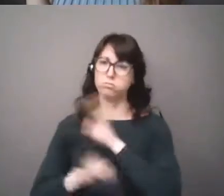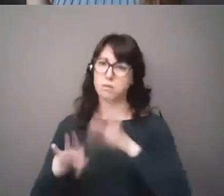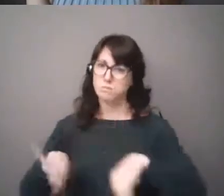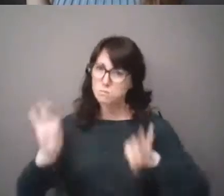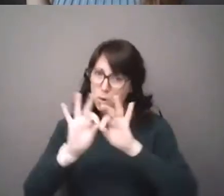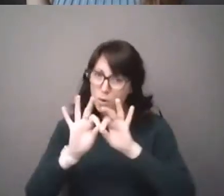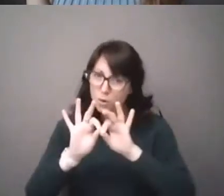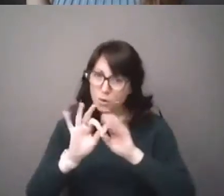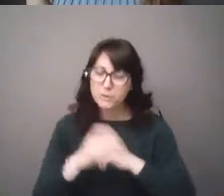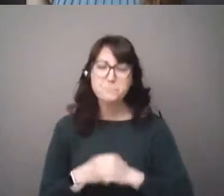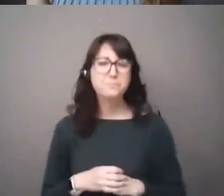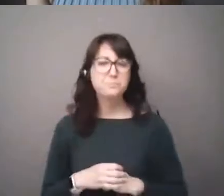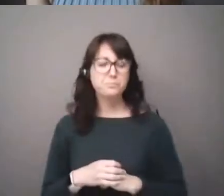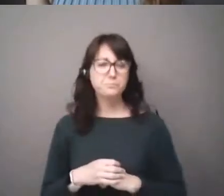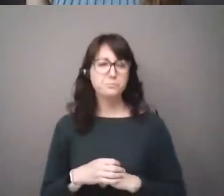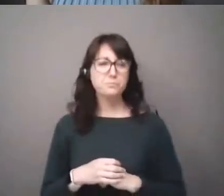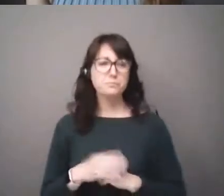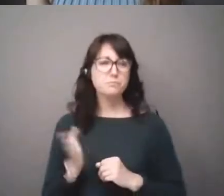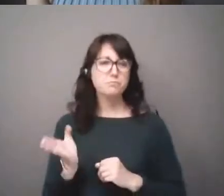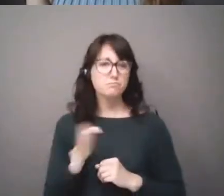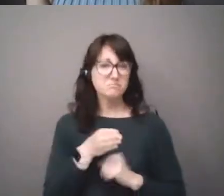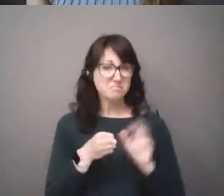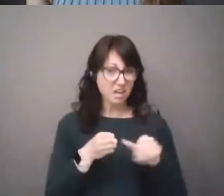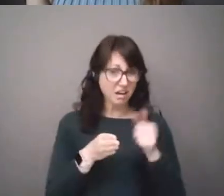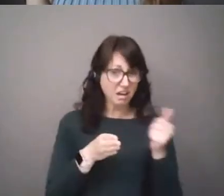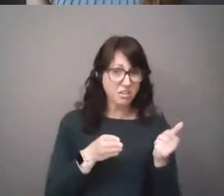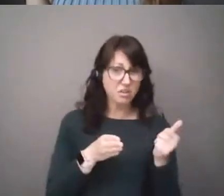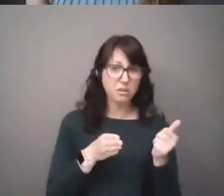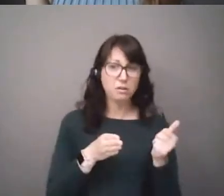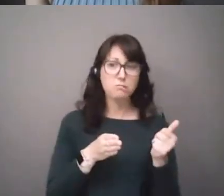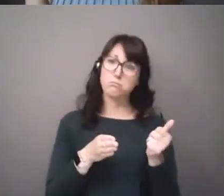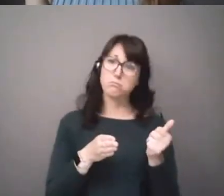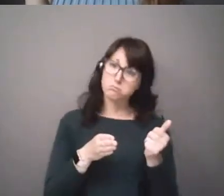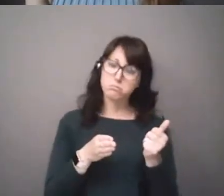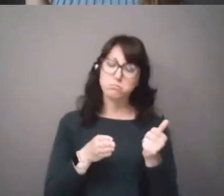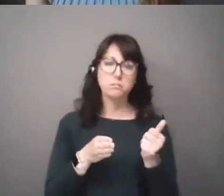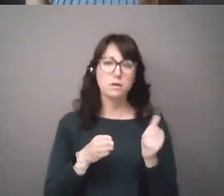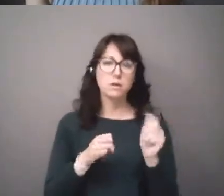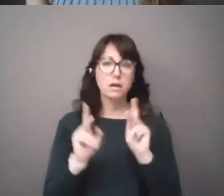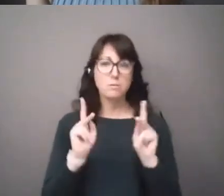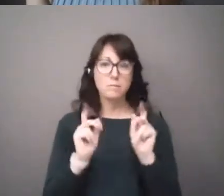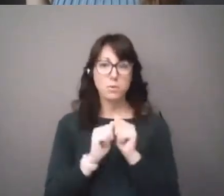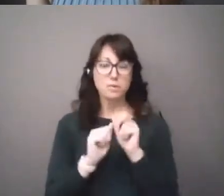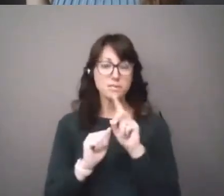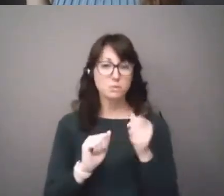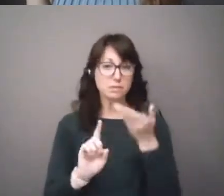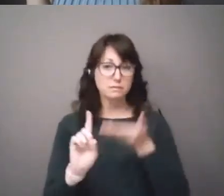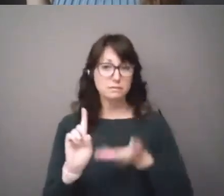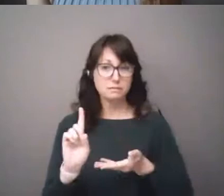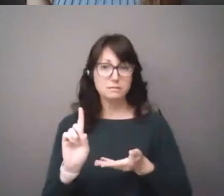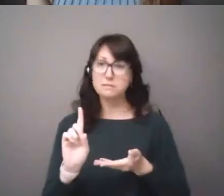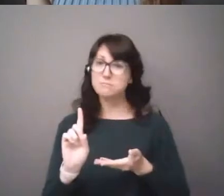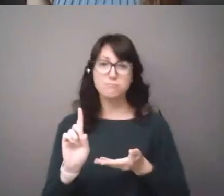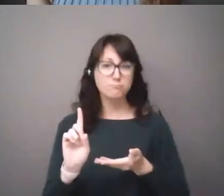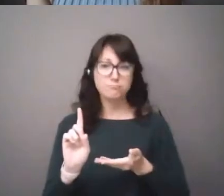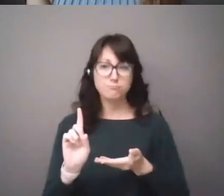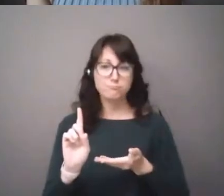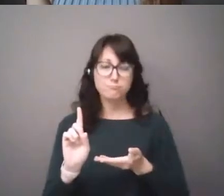that the other thing I think we have to present is that people with disabilities are not to